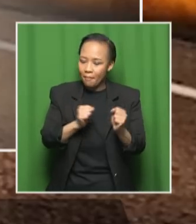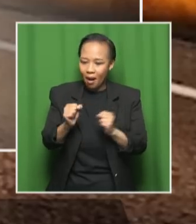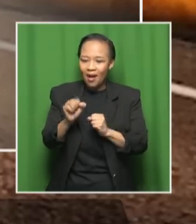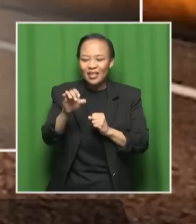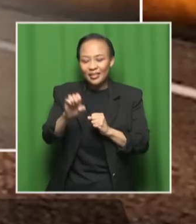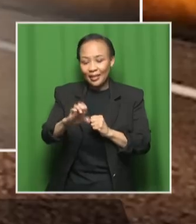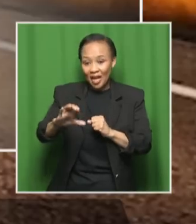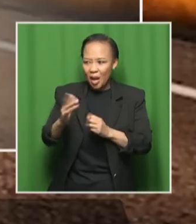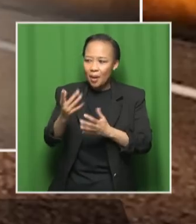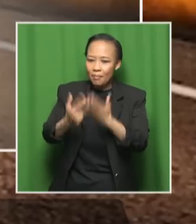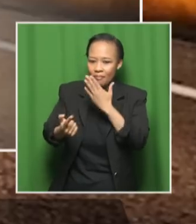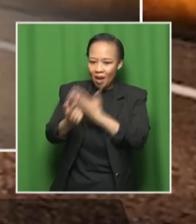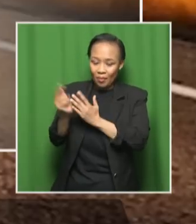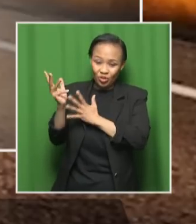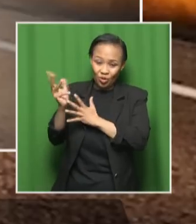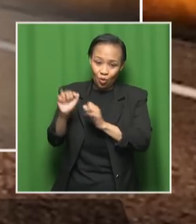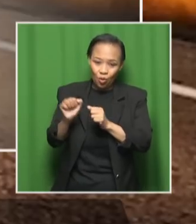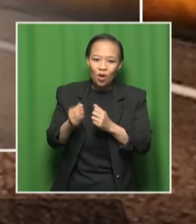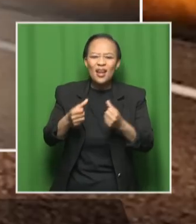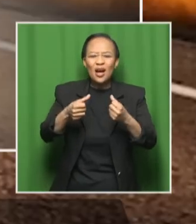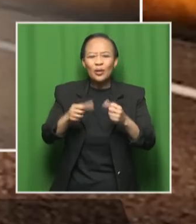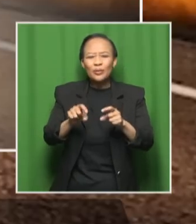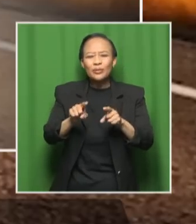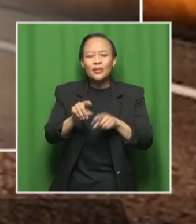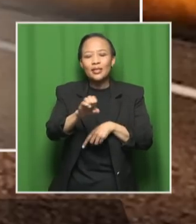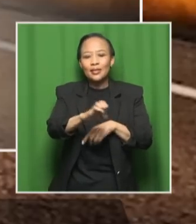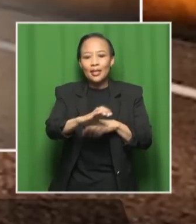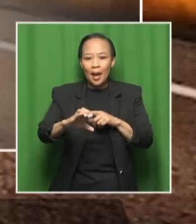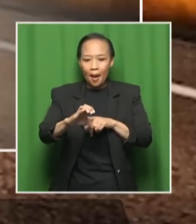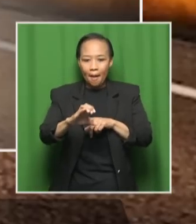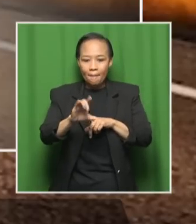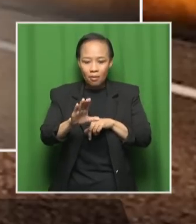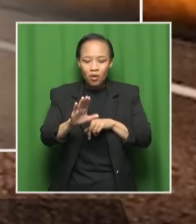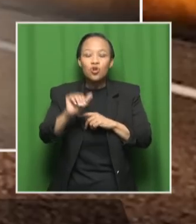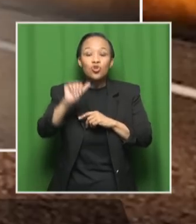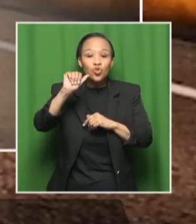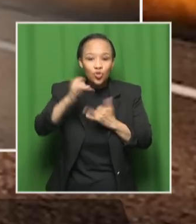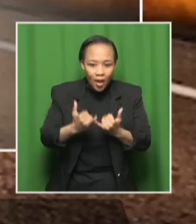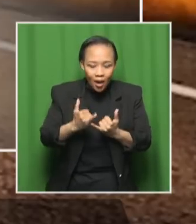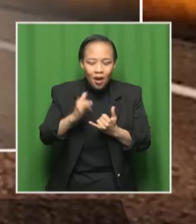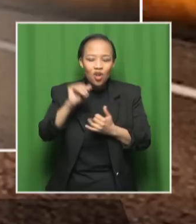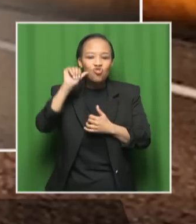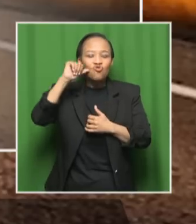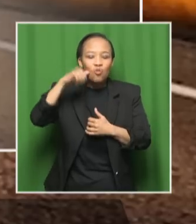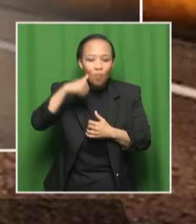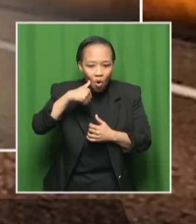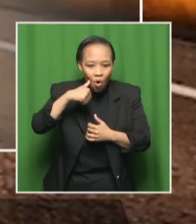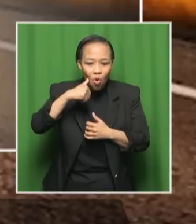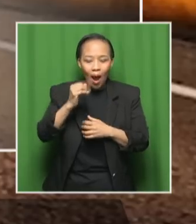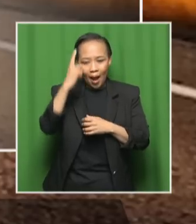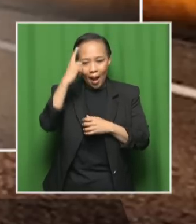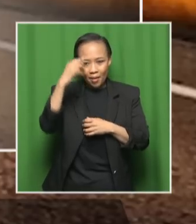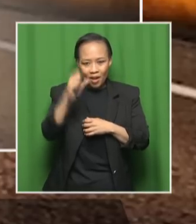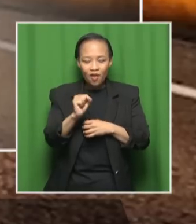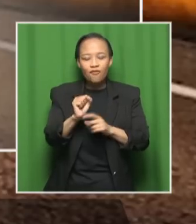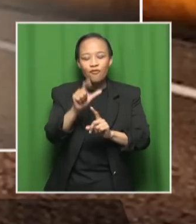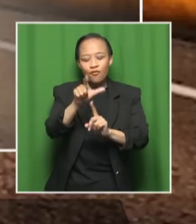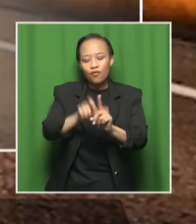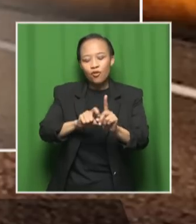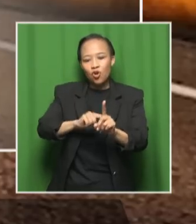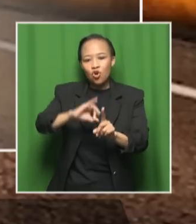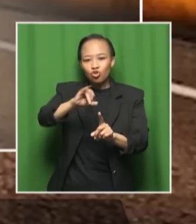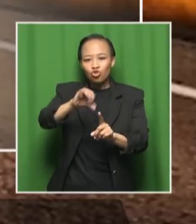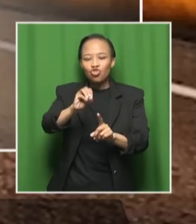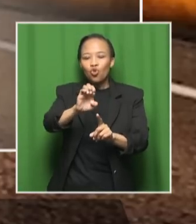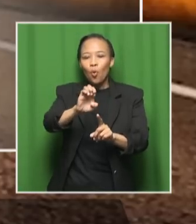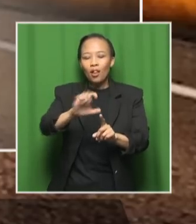It's likely going to move into the Free State and KZN across today into tomorrow. And remember, Joel will give you all the details about that and